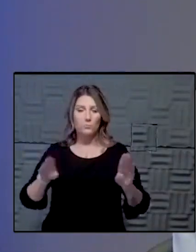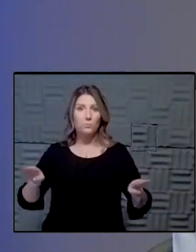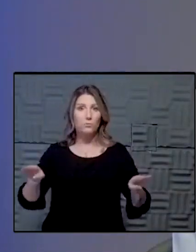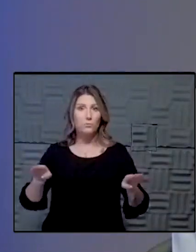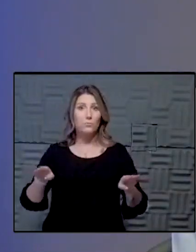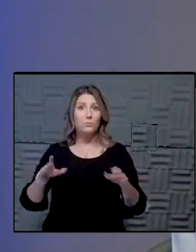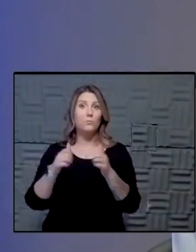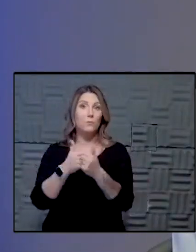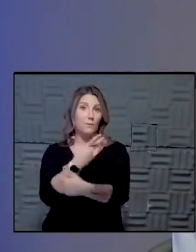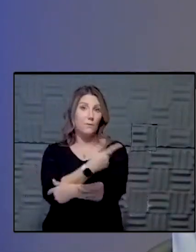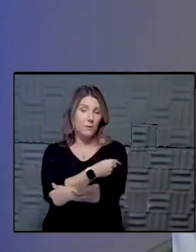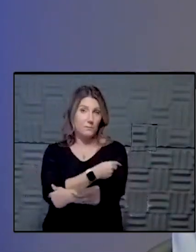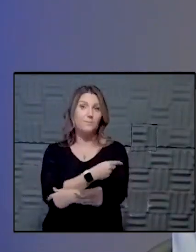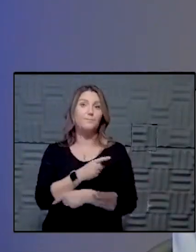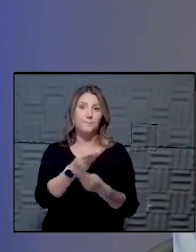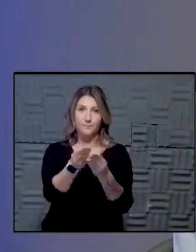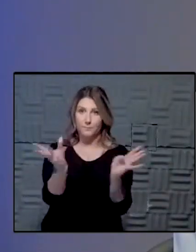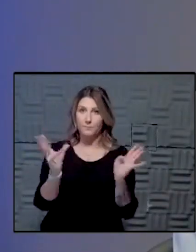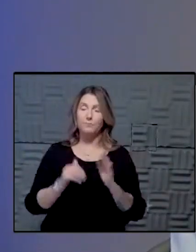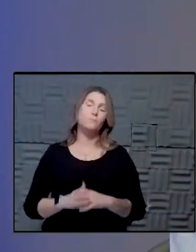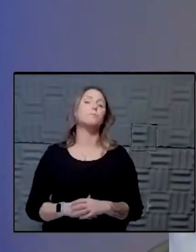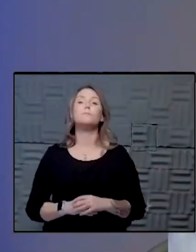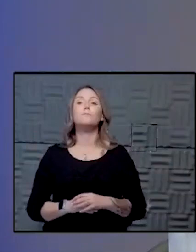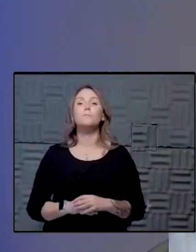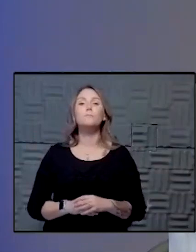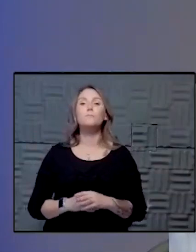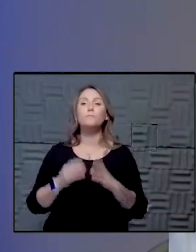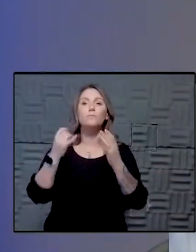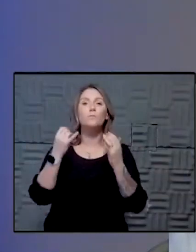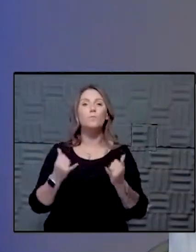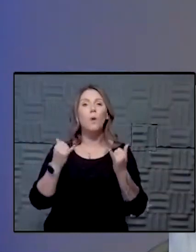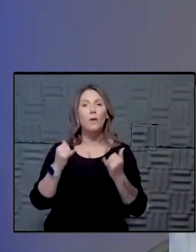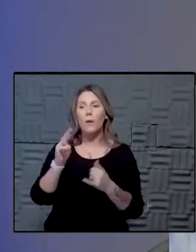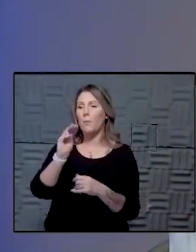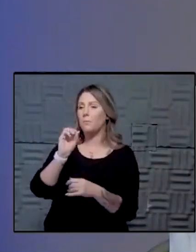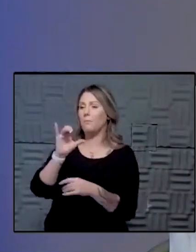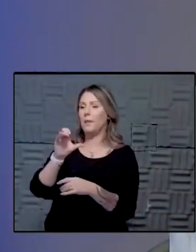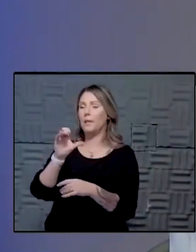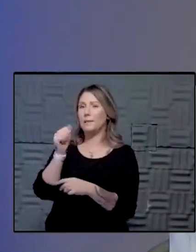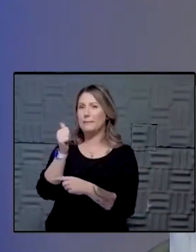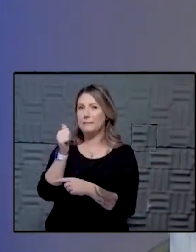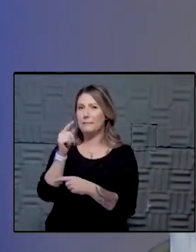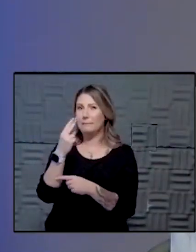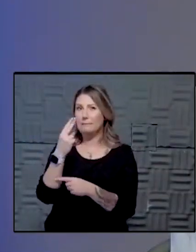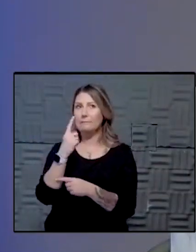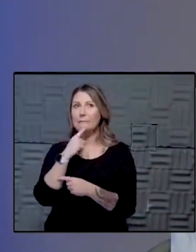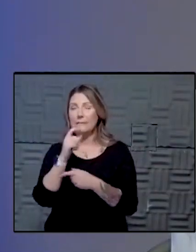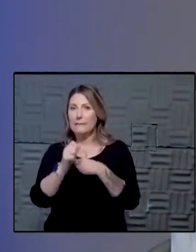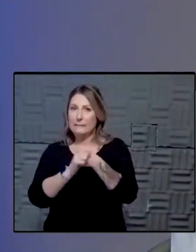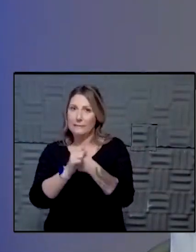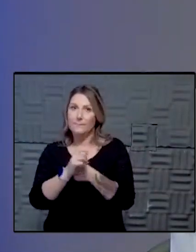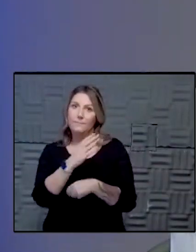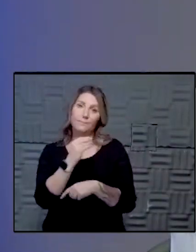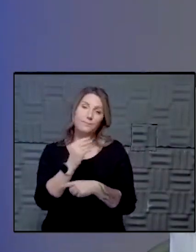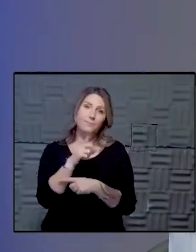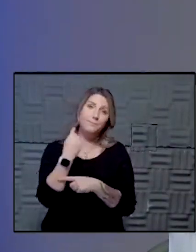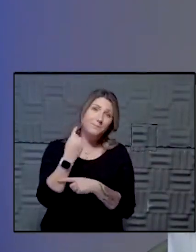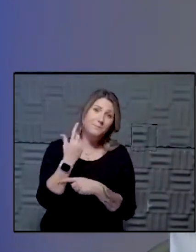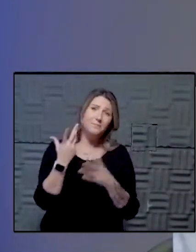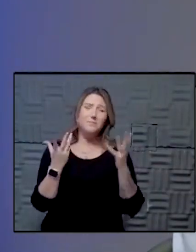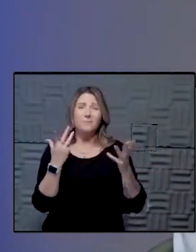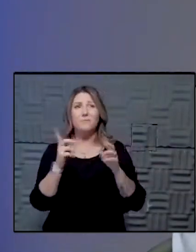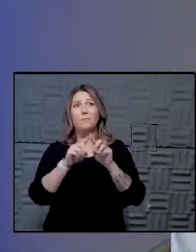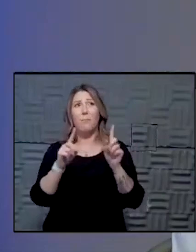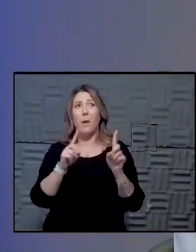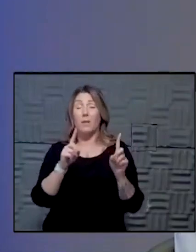with vaccination coverage as well. So I think right now on May 10th, that seems pretty dangerous and risky, but who knows where we're